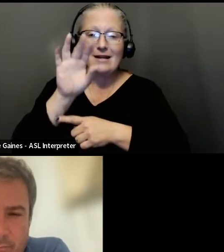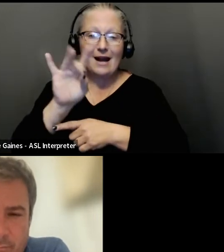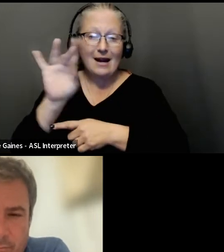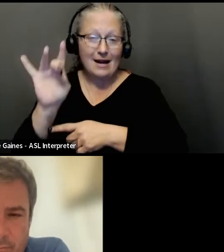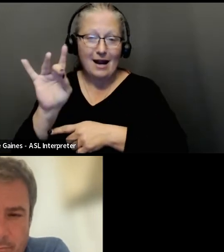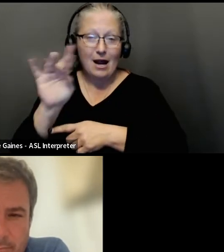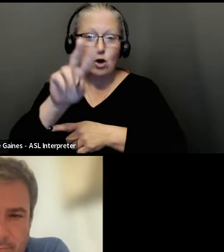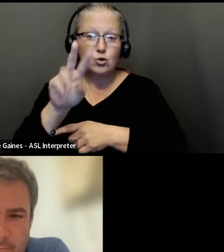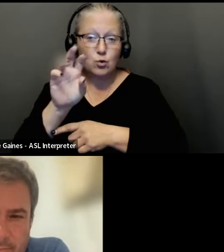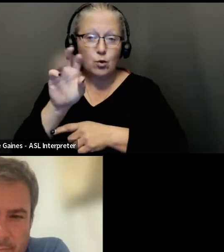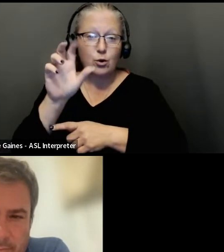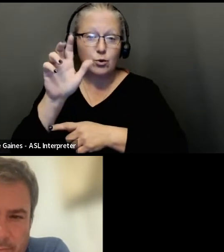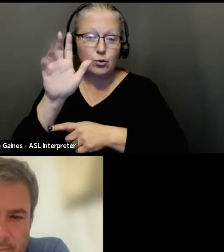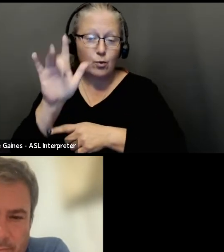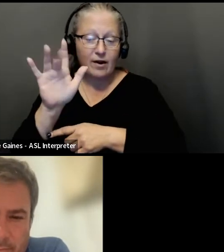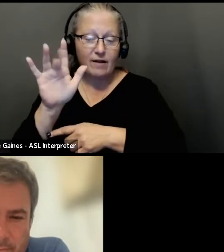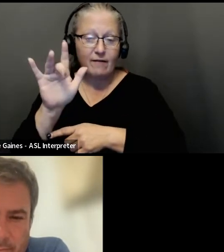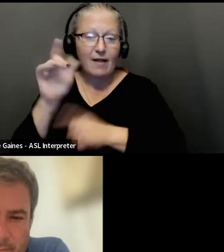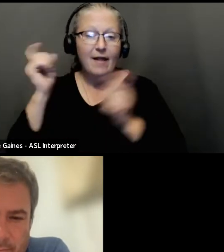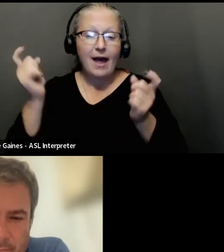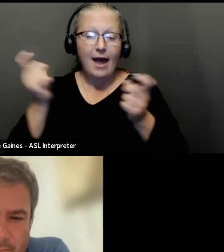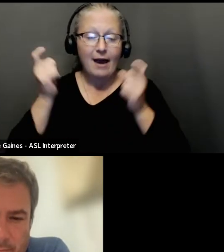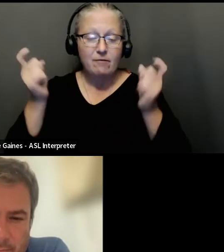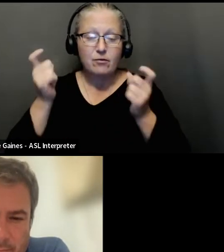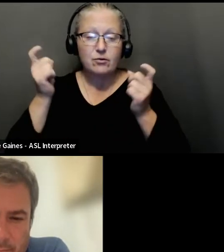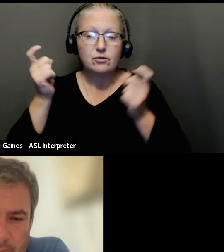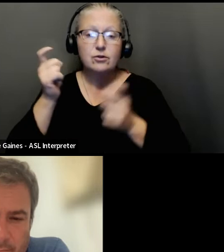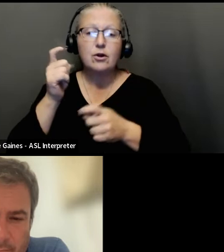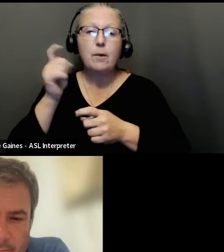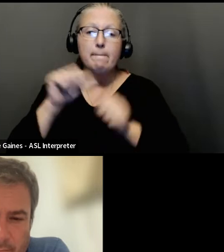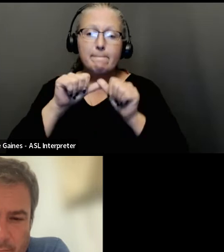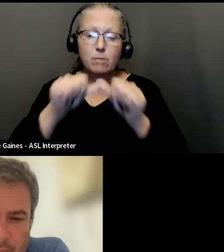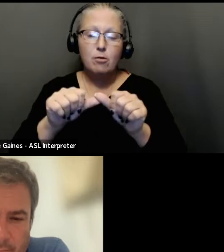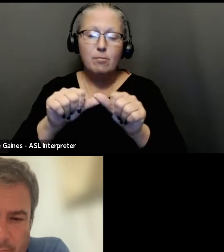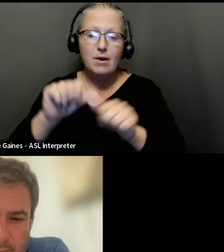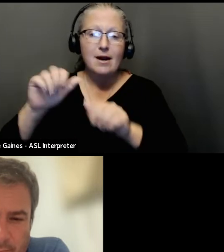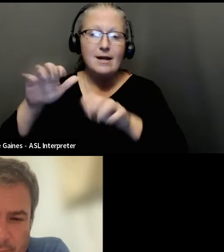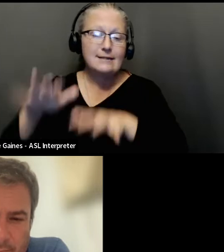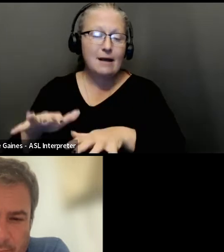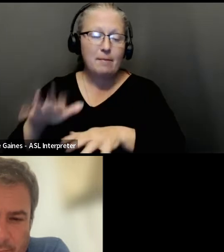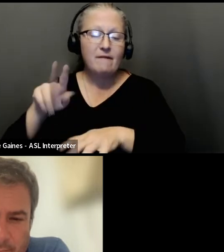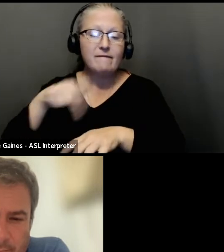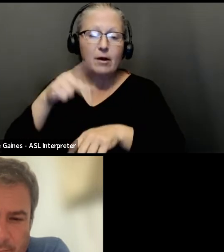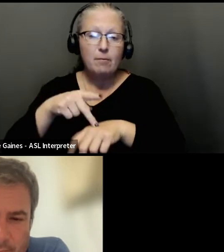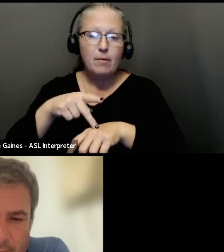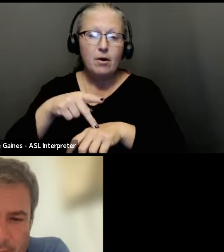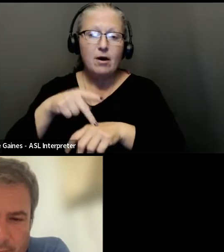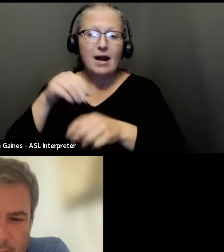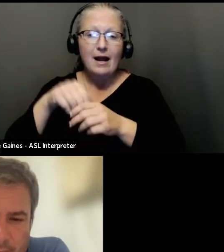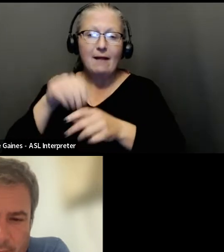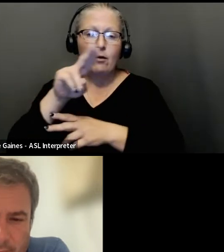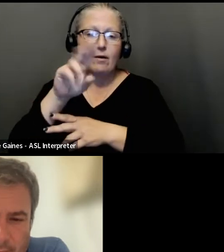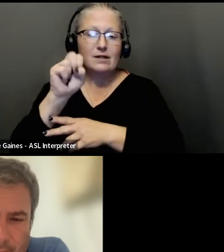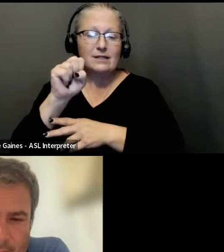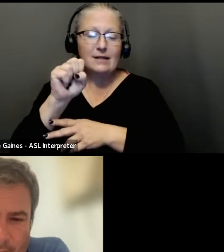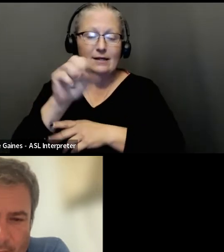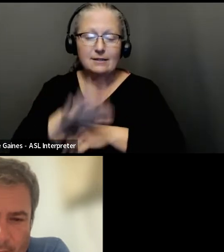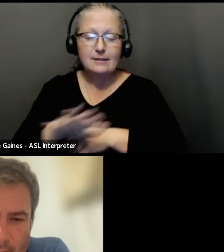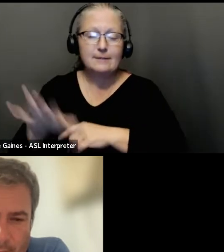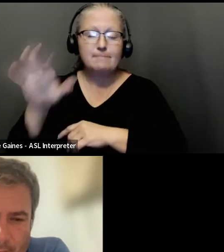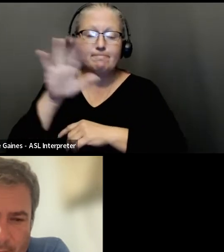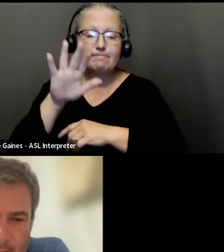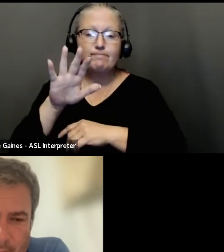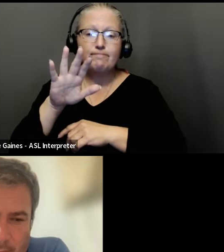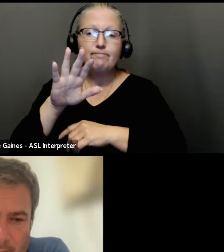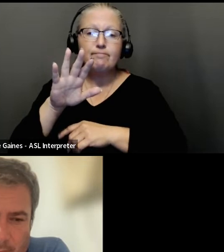be the 225th anniversary of the permanent settlement of Filipinos in the continental United States, and had